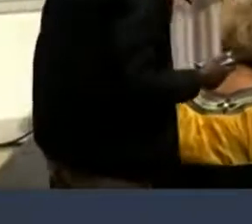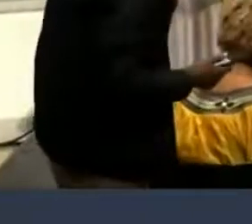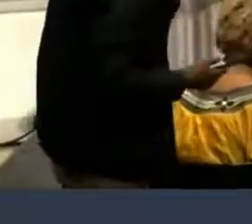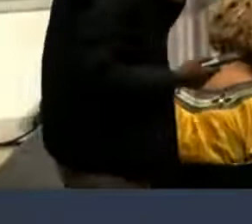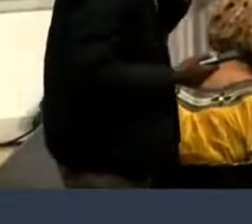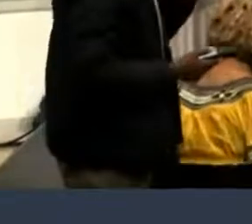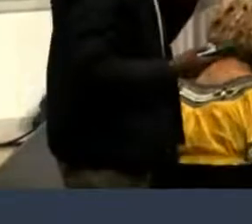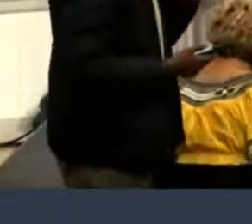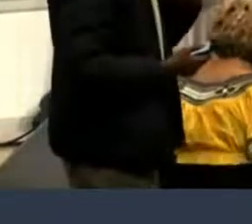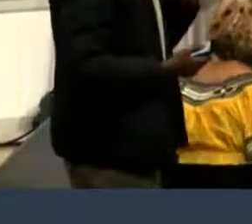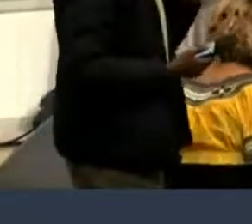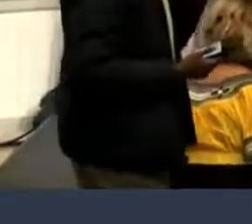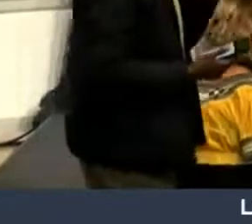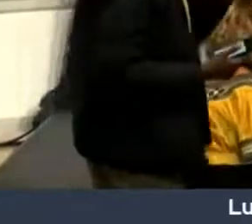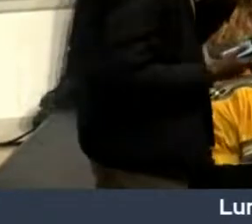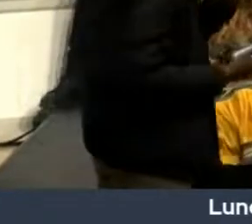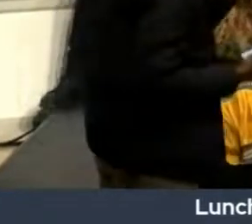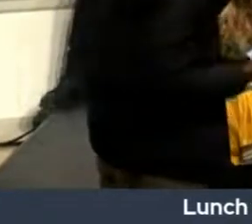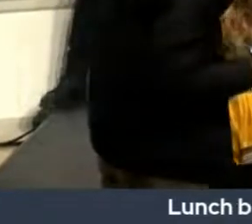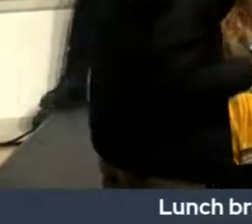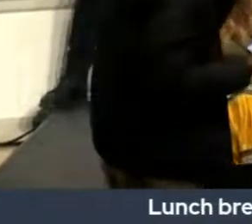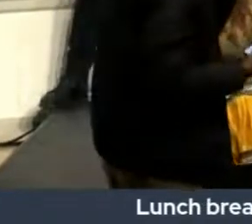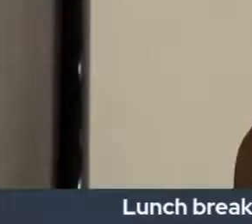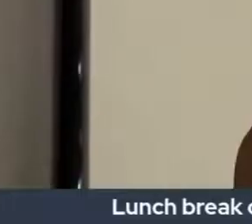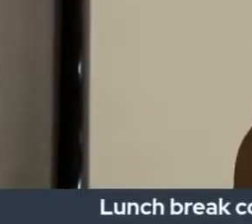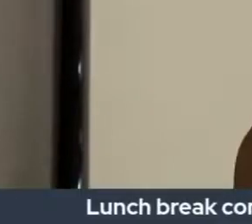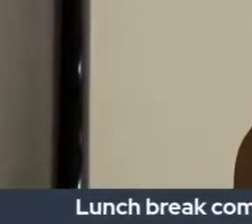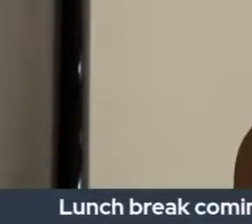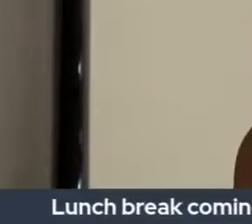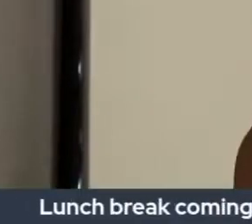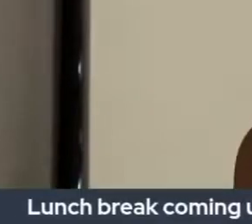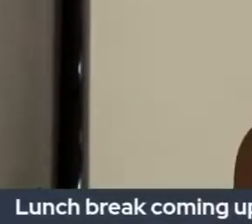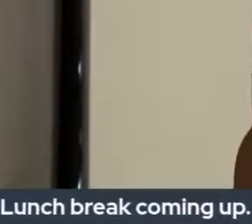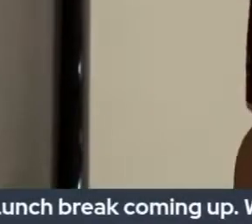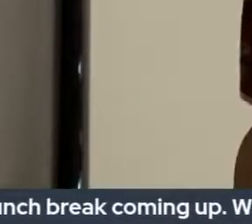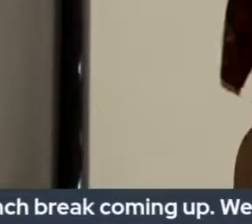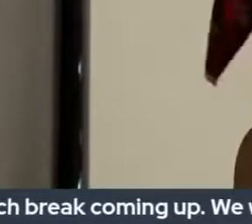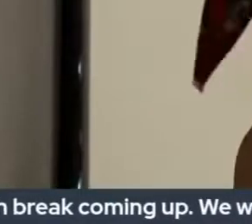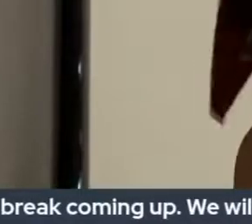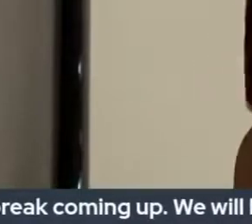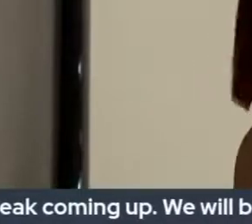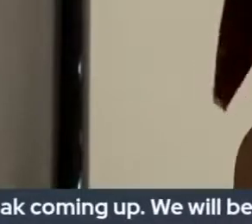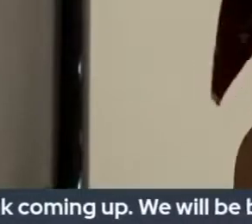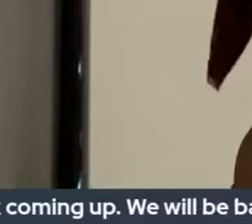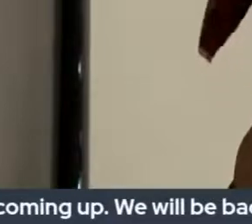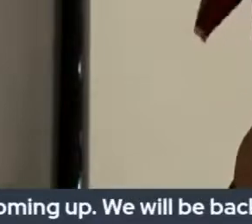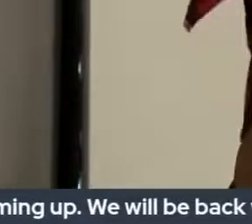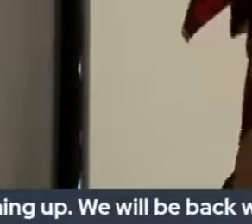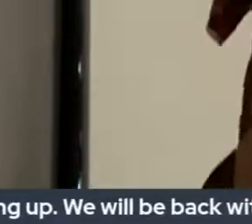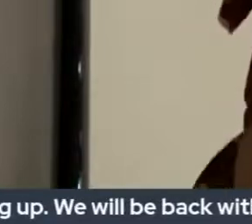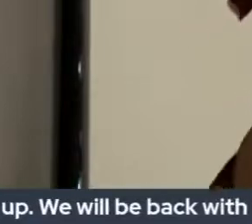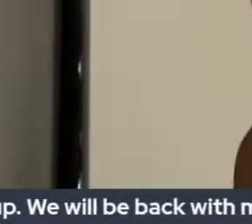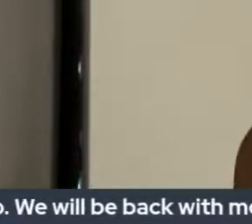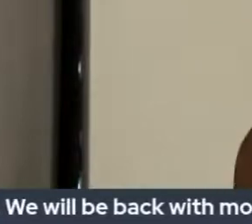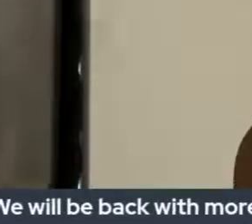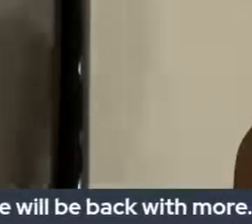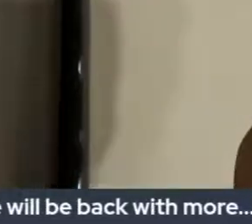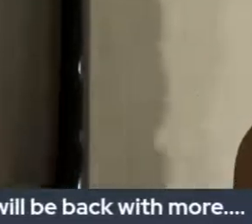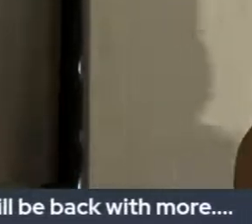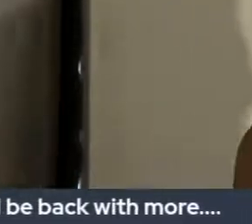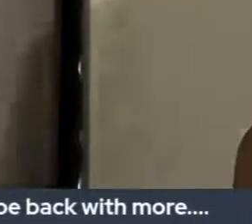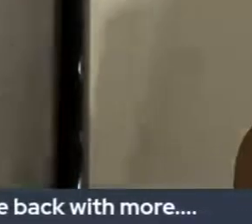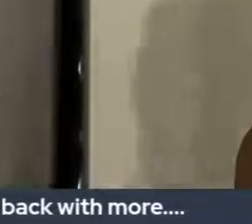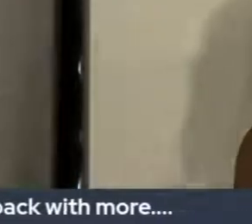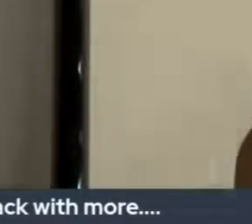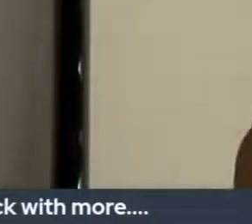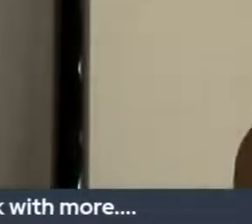Yes, thank you. I'm gonna call Eileen up so she will give us our lunch marching orders. Eileen Weitzman, thanks so much.